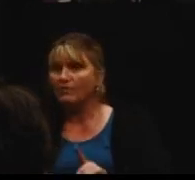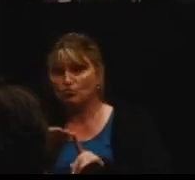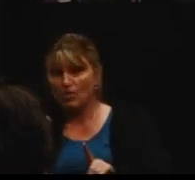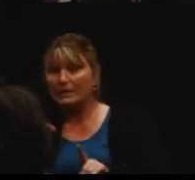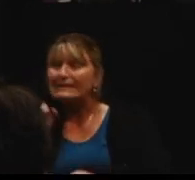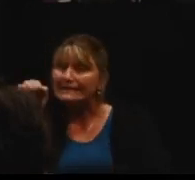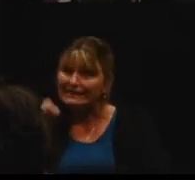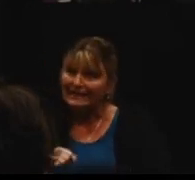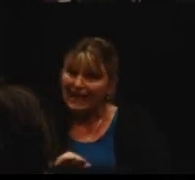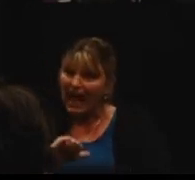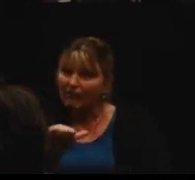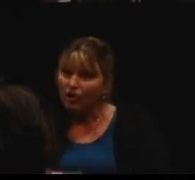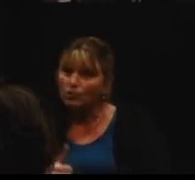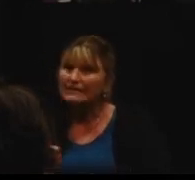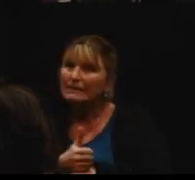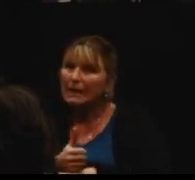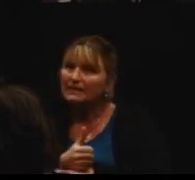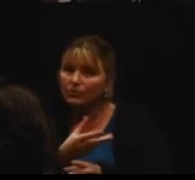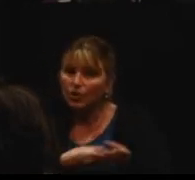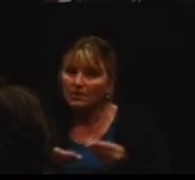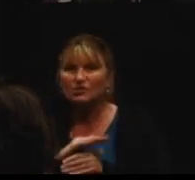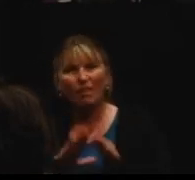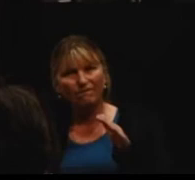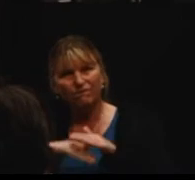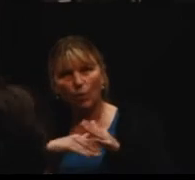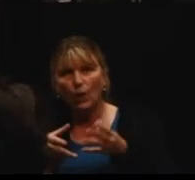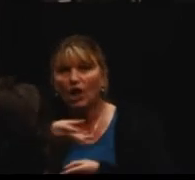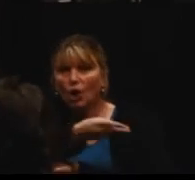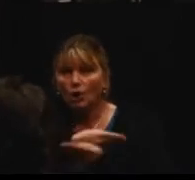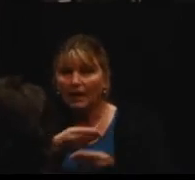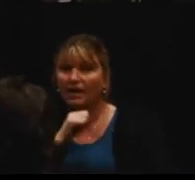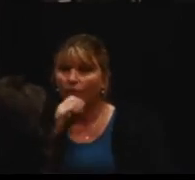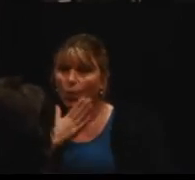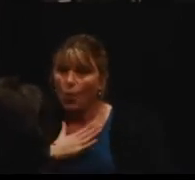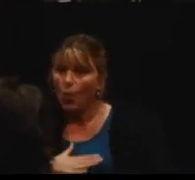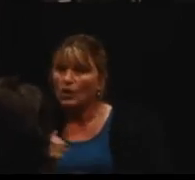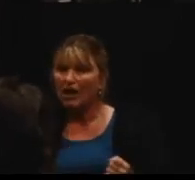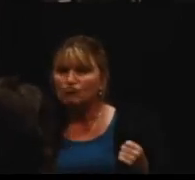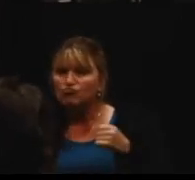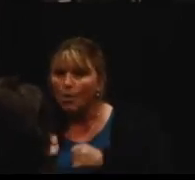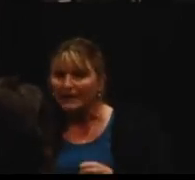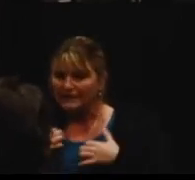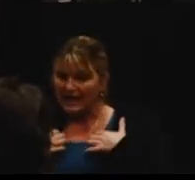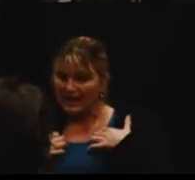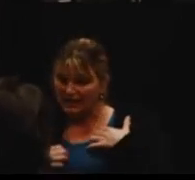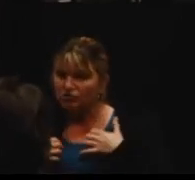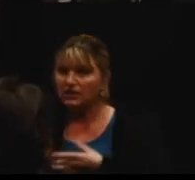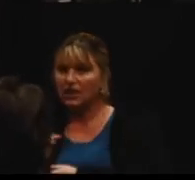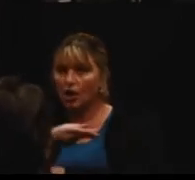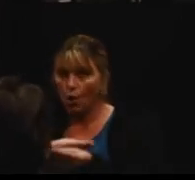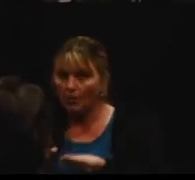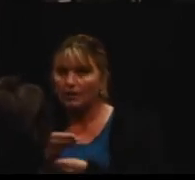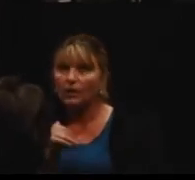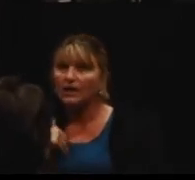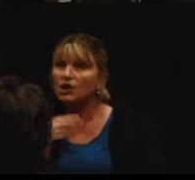while agriculture is the base of the economy, it's not the entire economy, and that if we want to have a robust and interesting economy, we